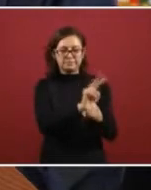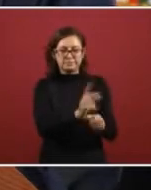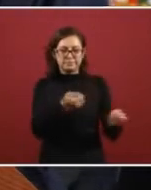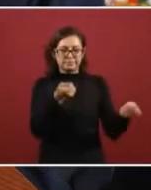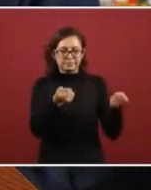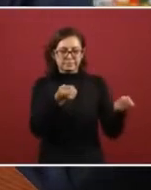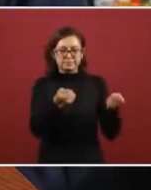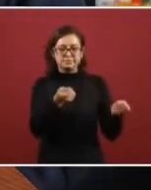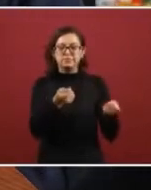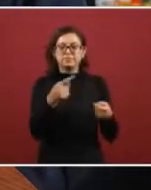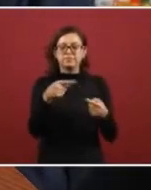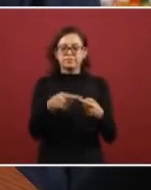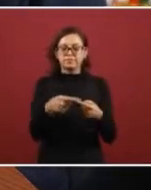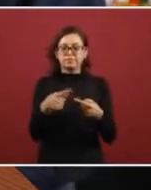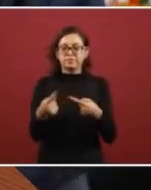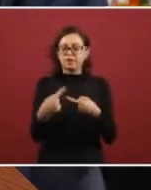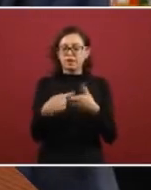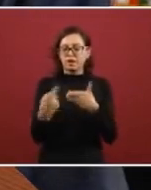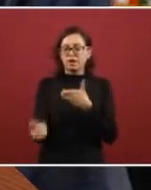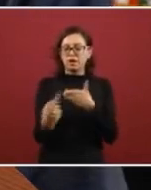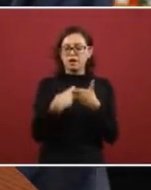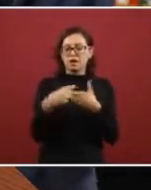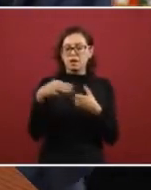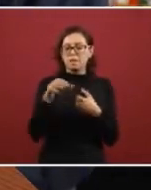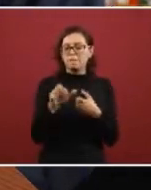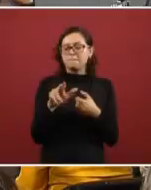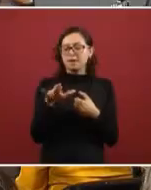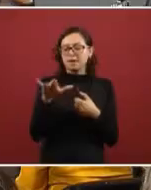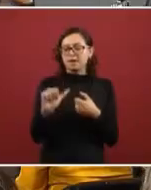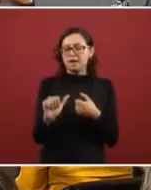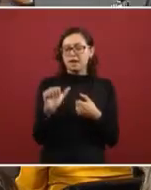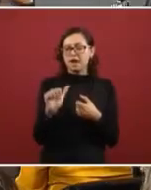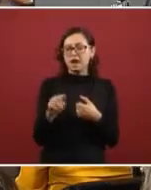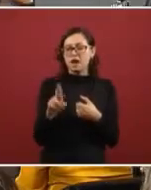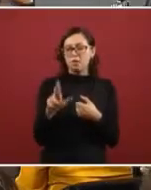to the scientists that are in charge of